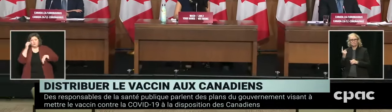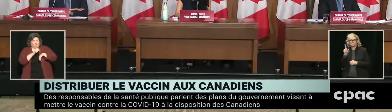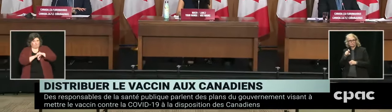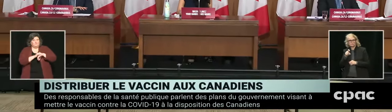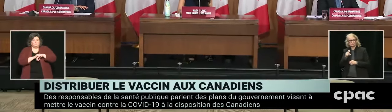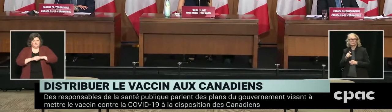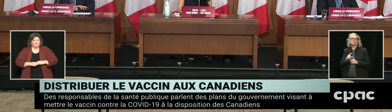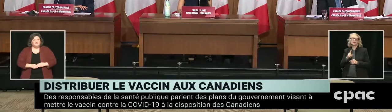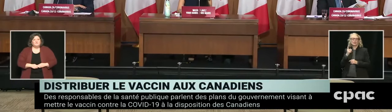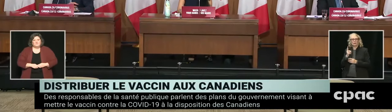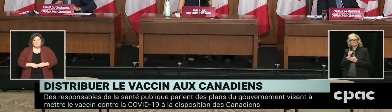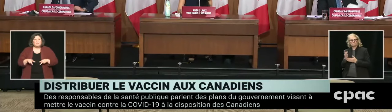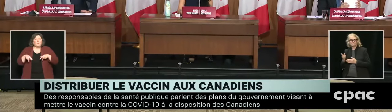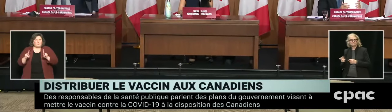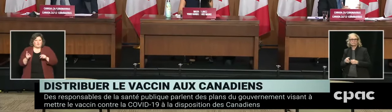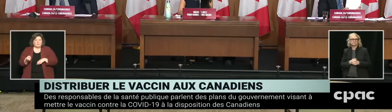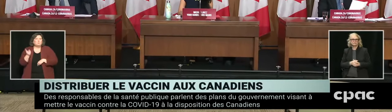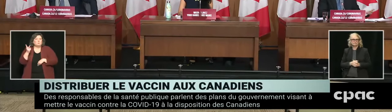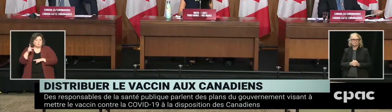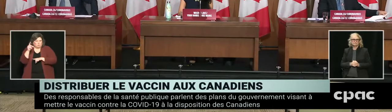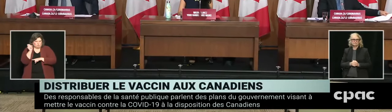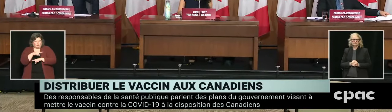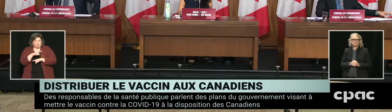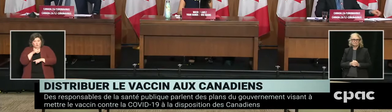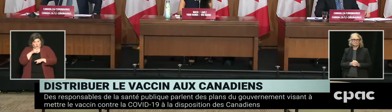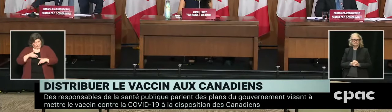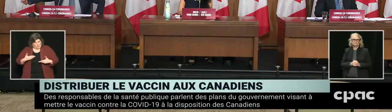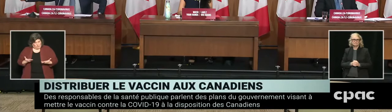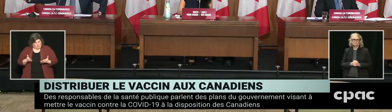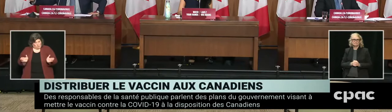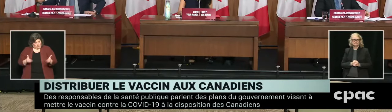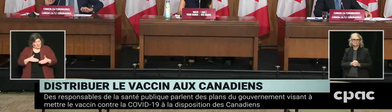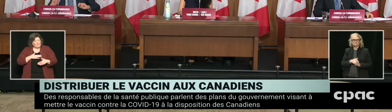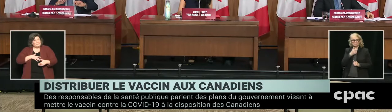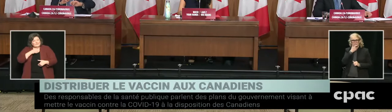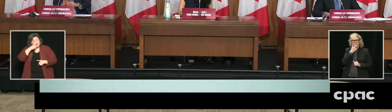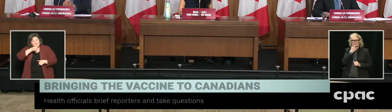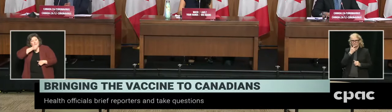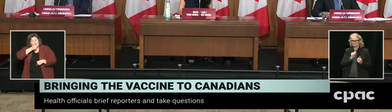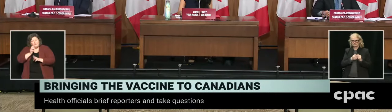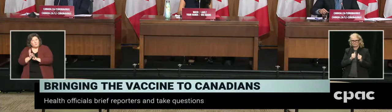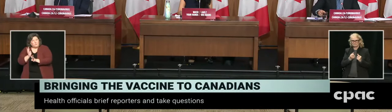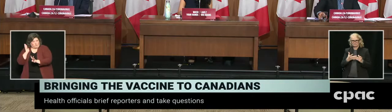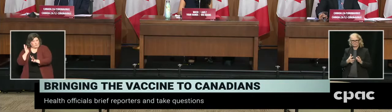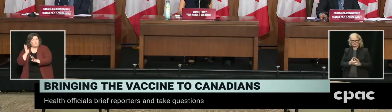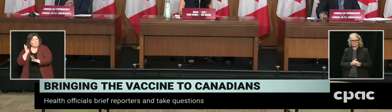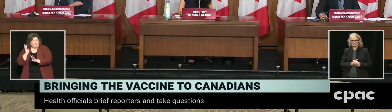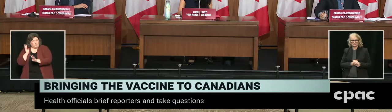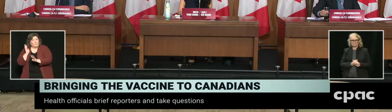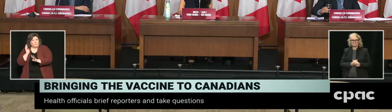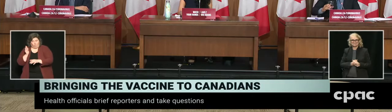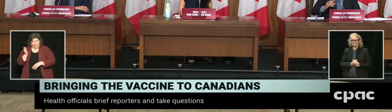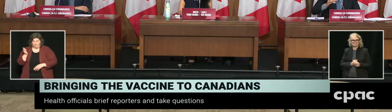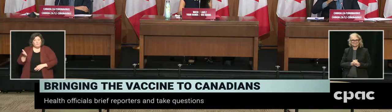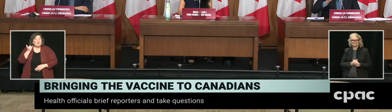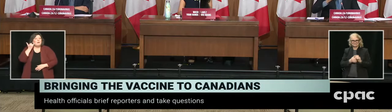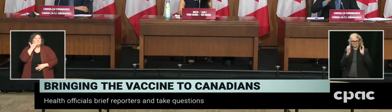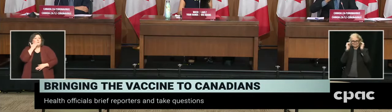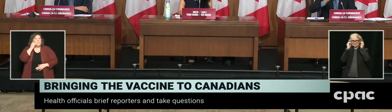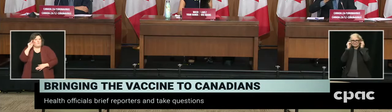only one follow-up. For those asking questions in the room, we ask that you make your way over to the freestanding mic. Over to you, operator.